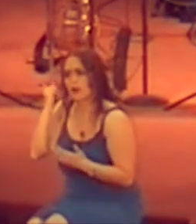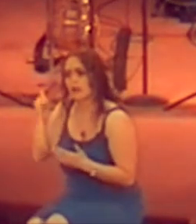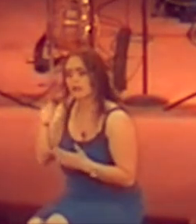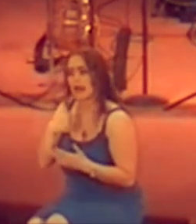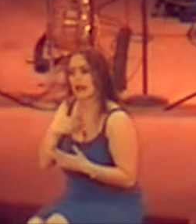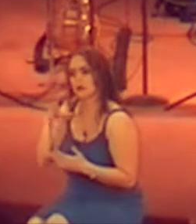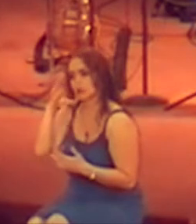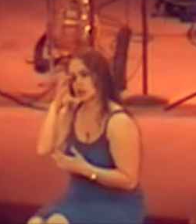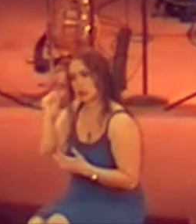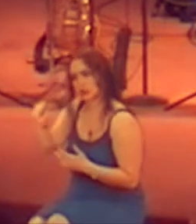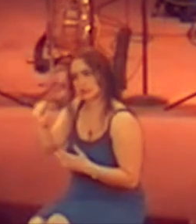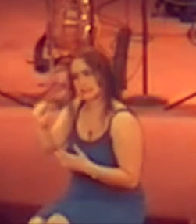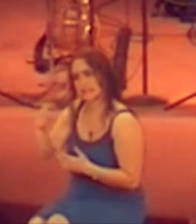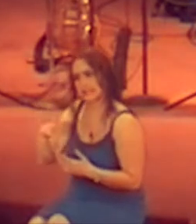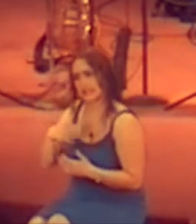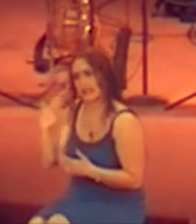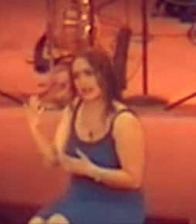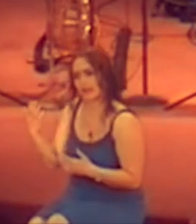cursing, yelling?